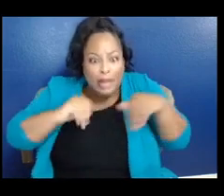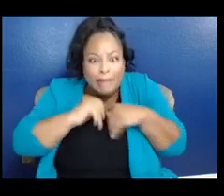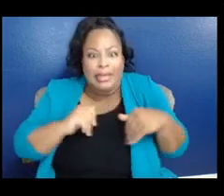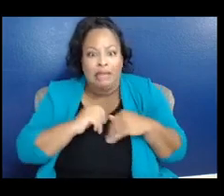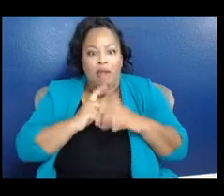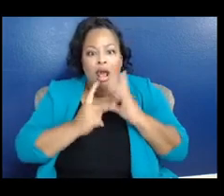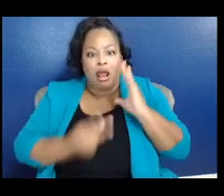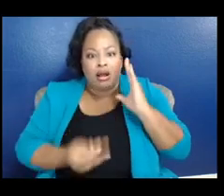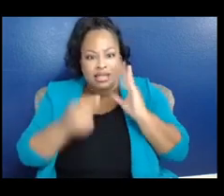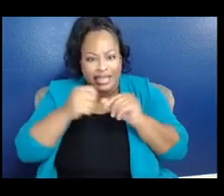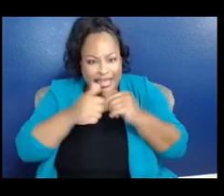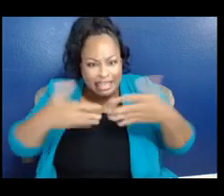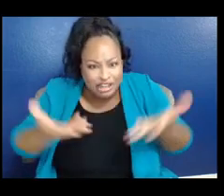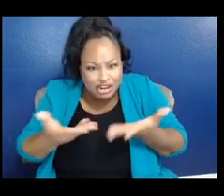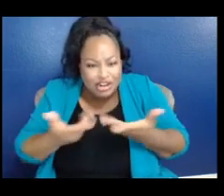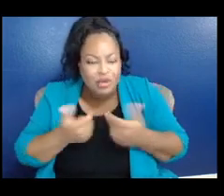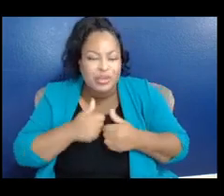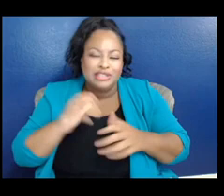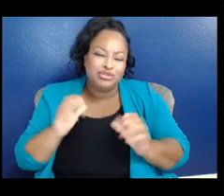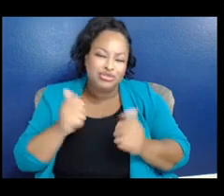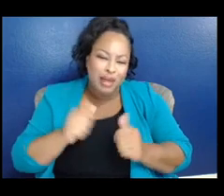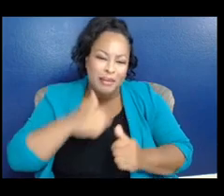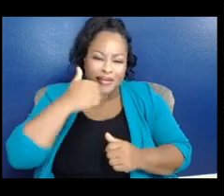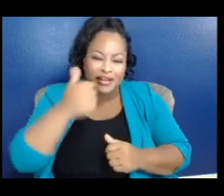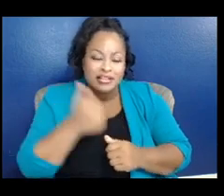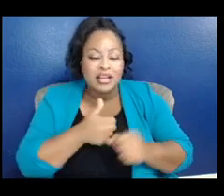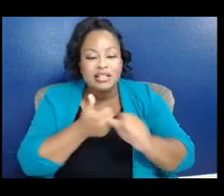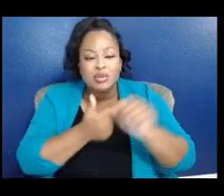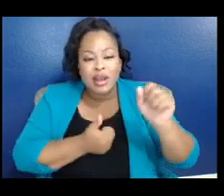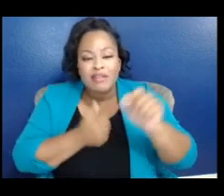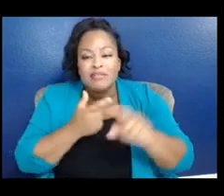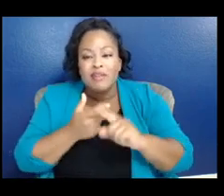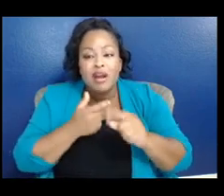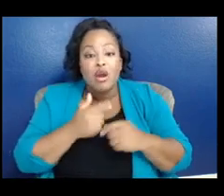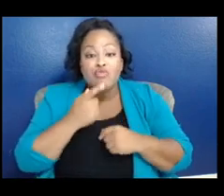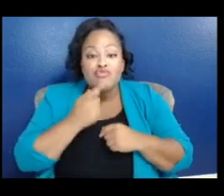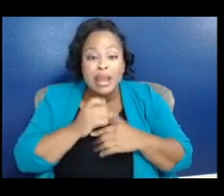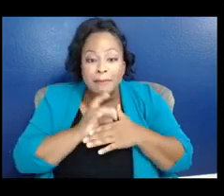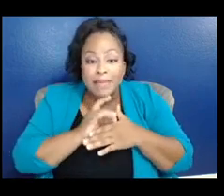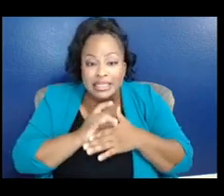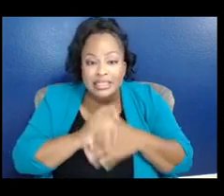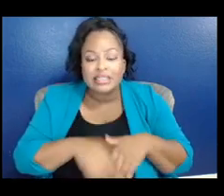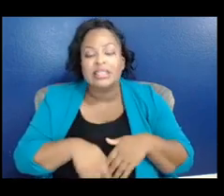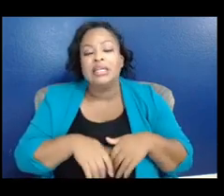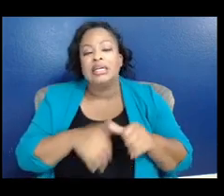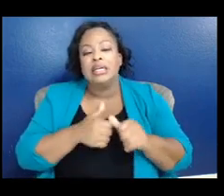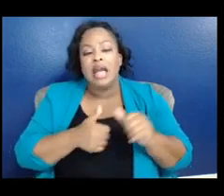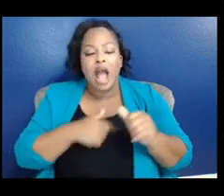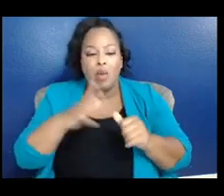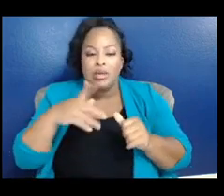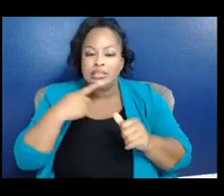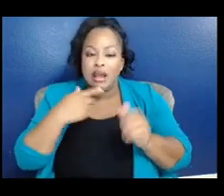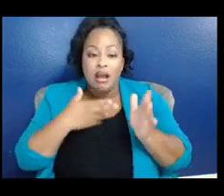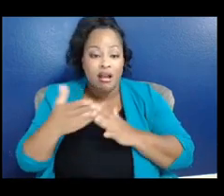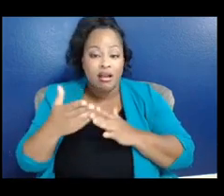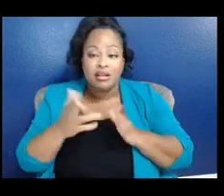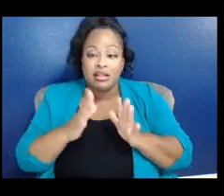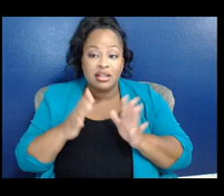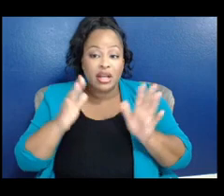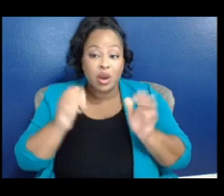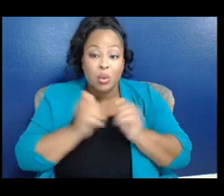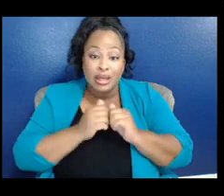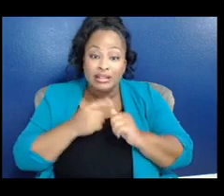But we do our best. So staying away from red meat, staying away from, you know, I would say, honestly, if you're dealing with a